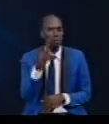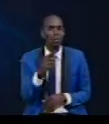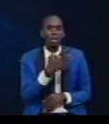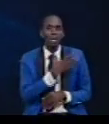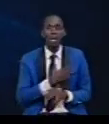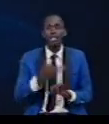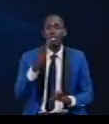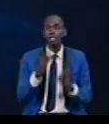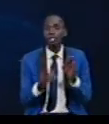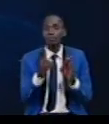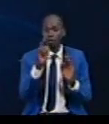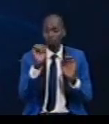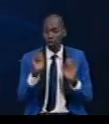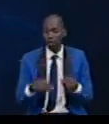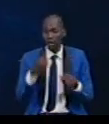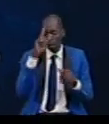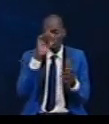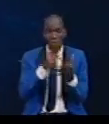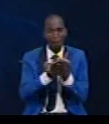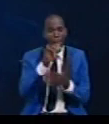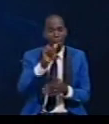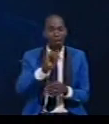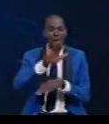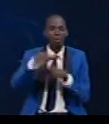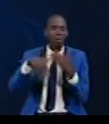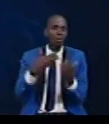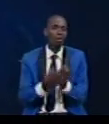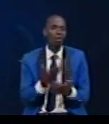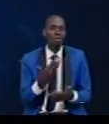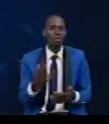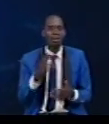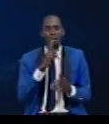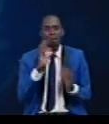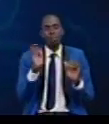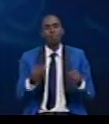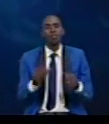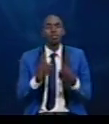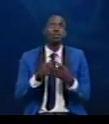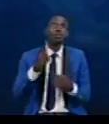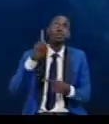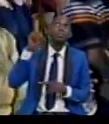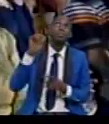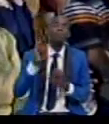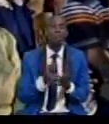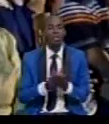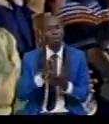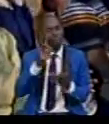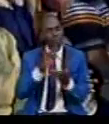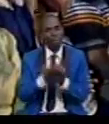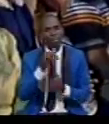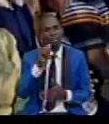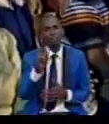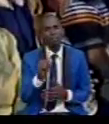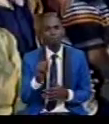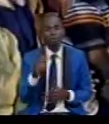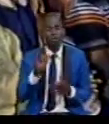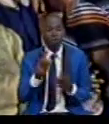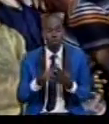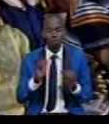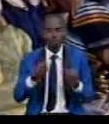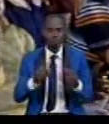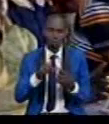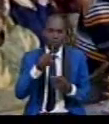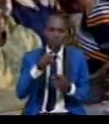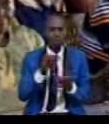believe, all things are possible to him that believeth. I believe.